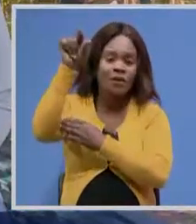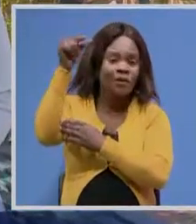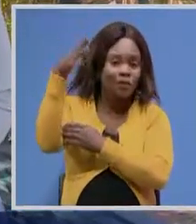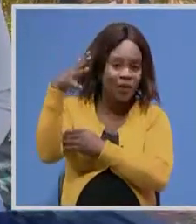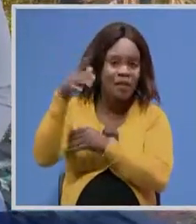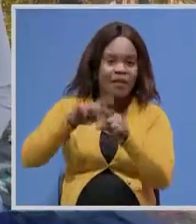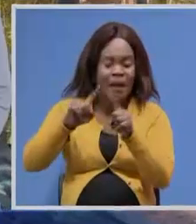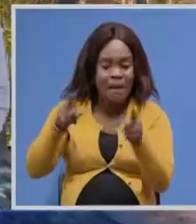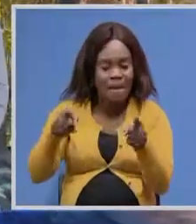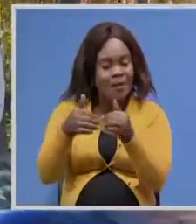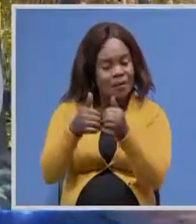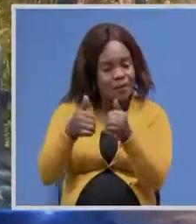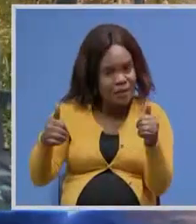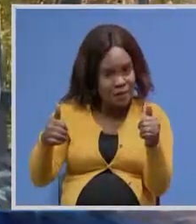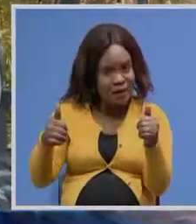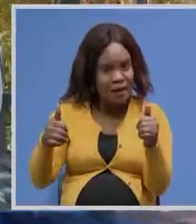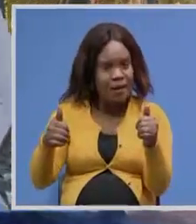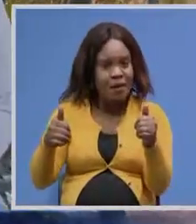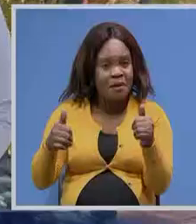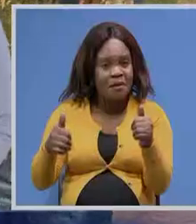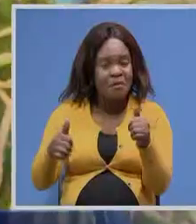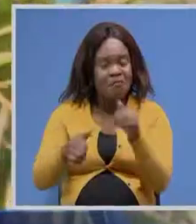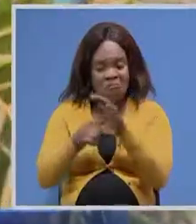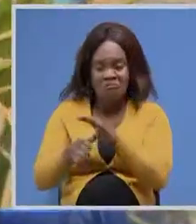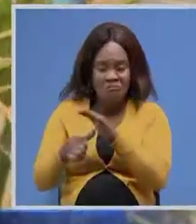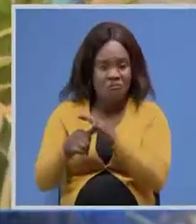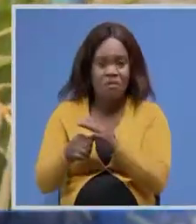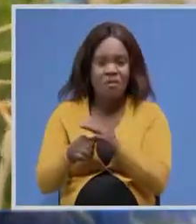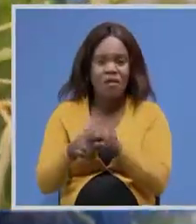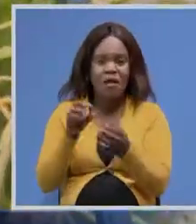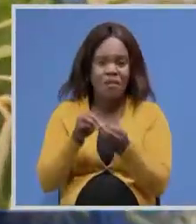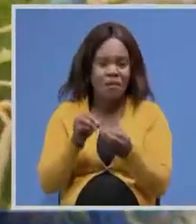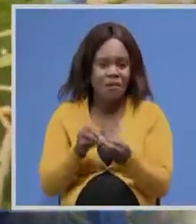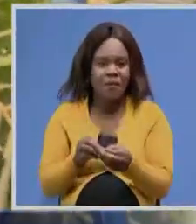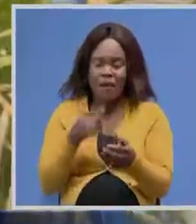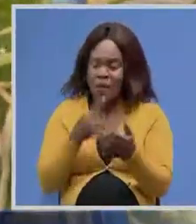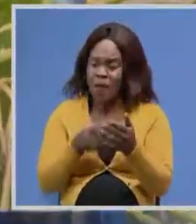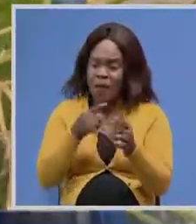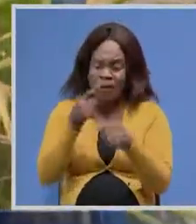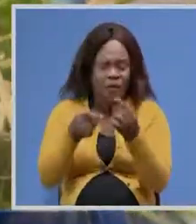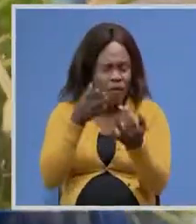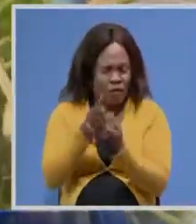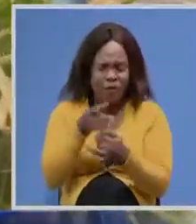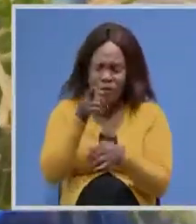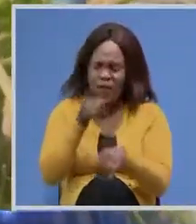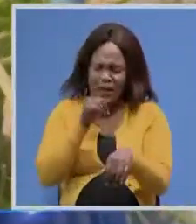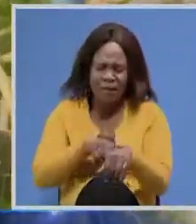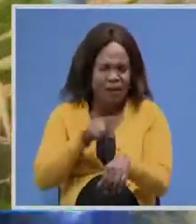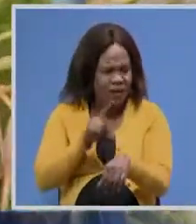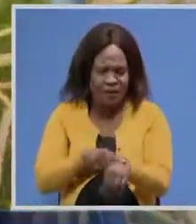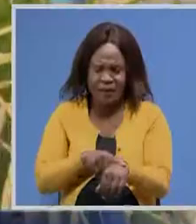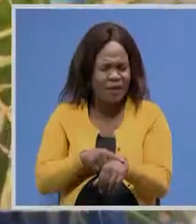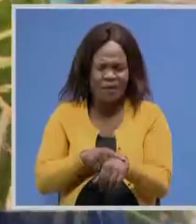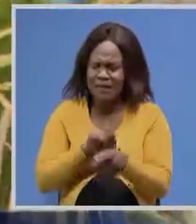stigma against COVID-19 survivors and their contacts is a touchy topic. What you go through that period is very traumatizing. What you go through